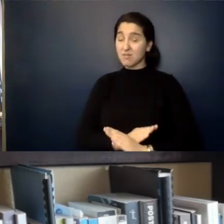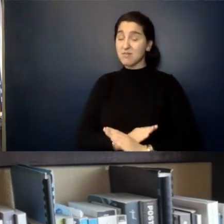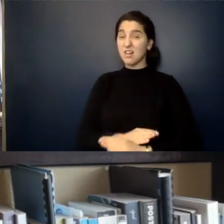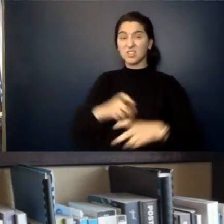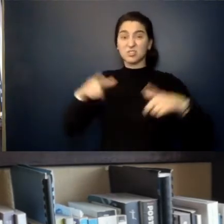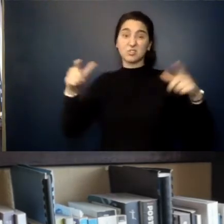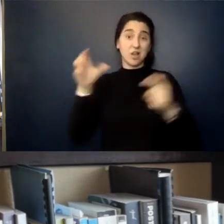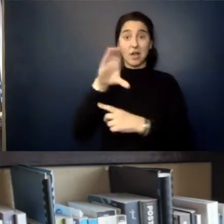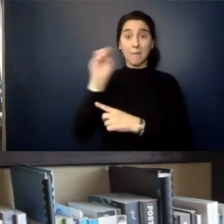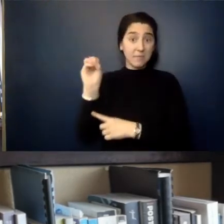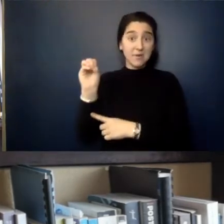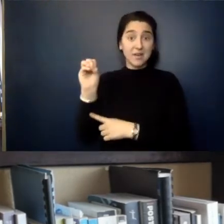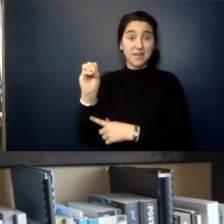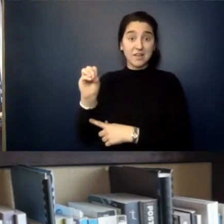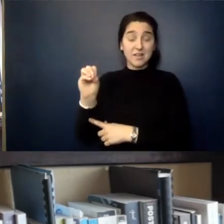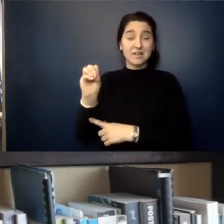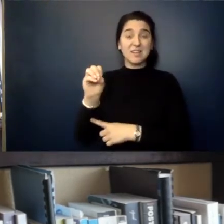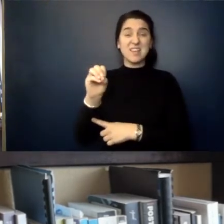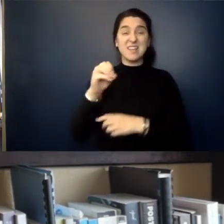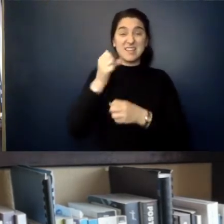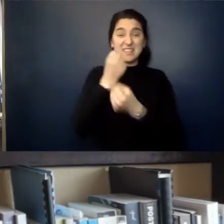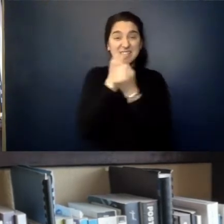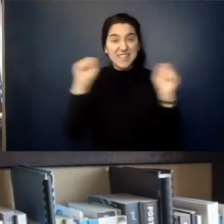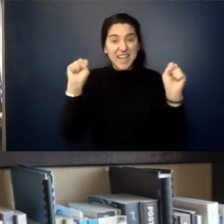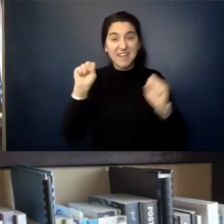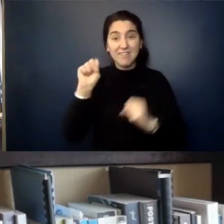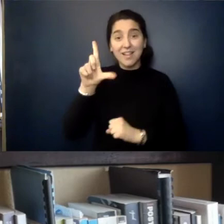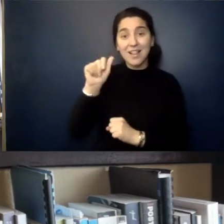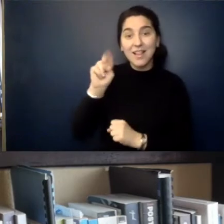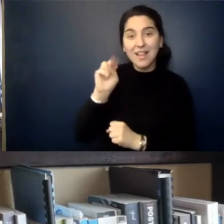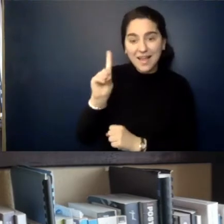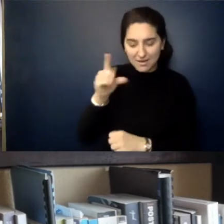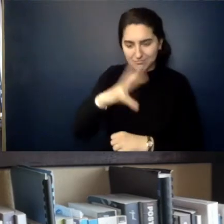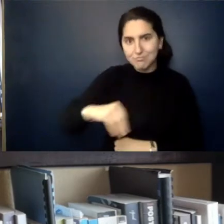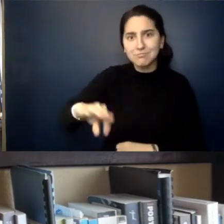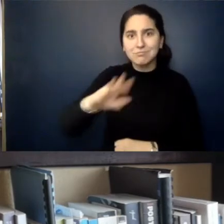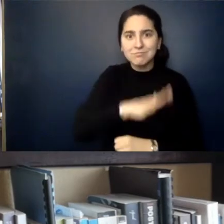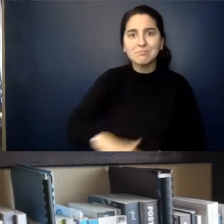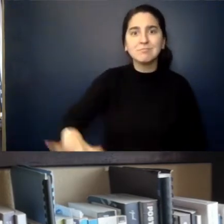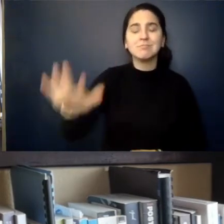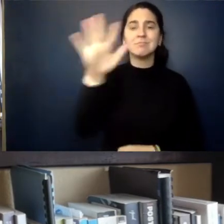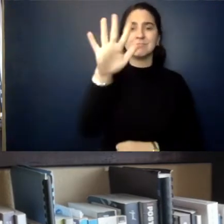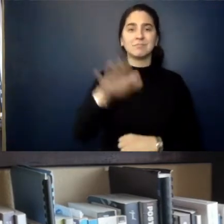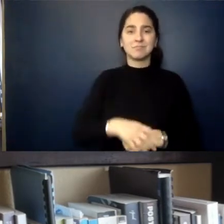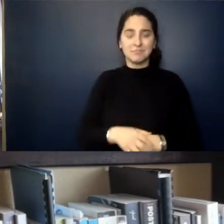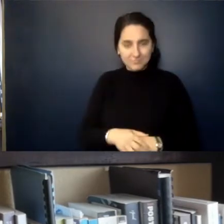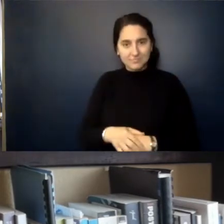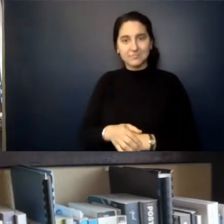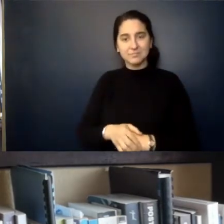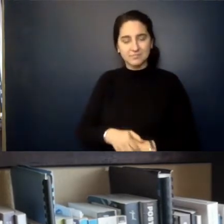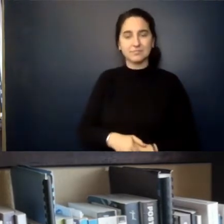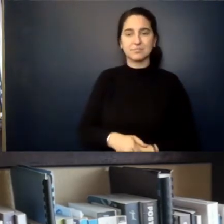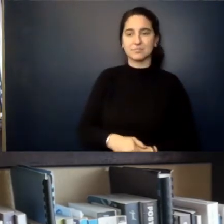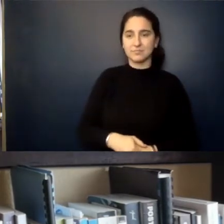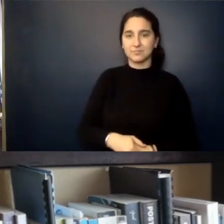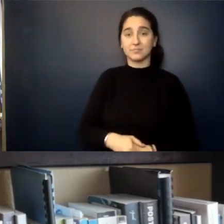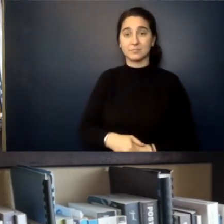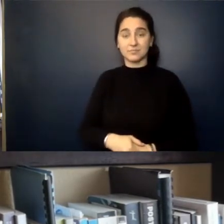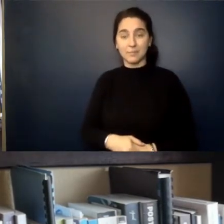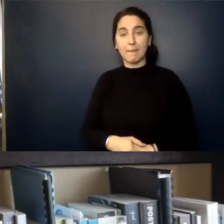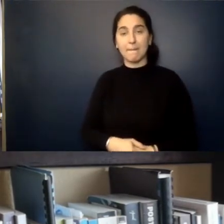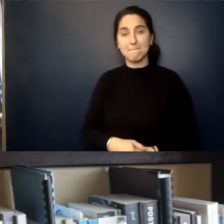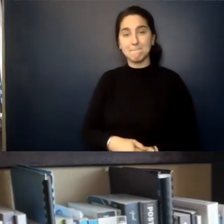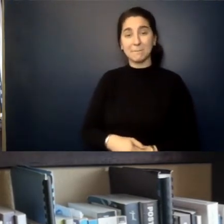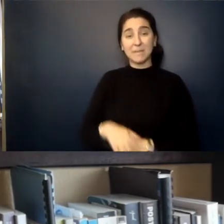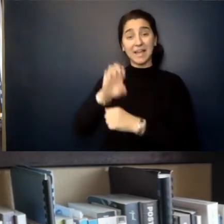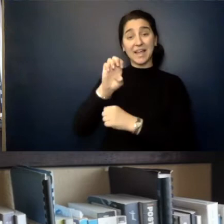and to the future generations. We, in our ministry, had found